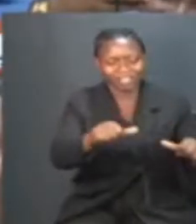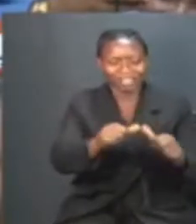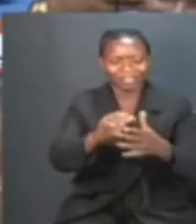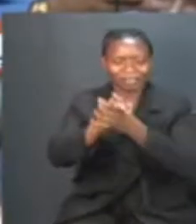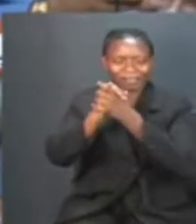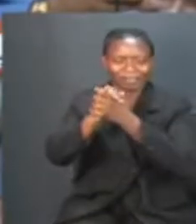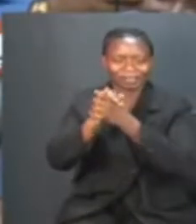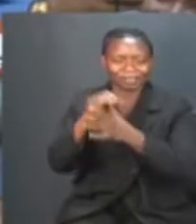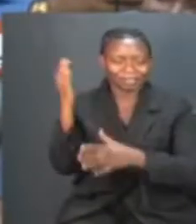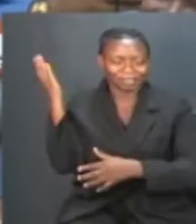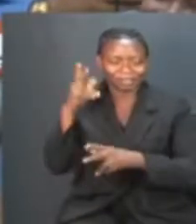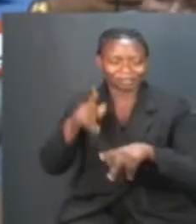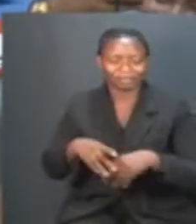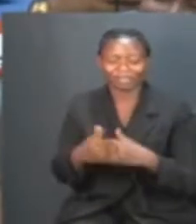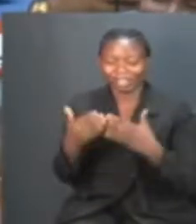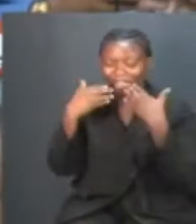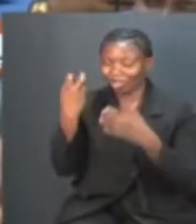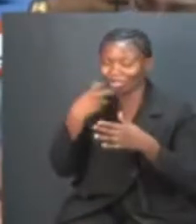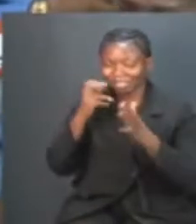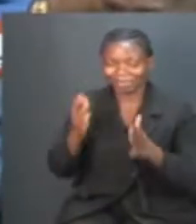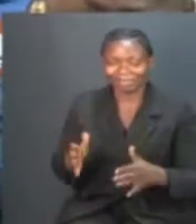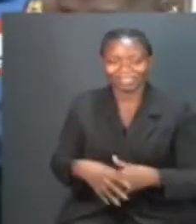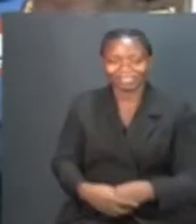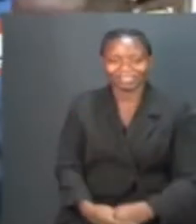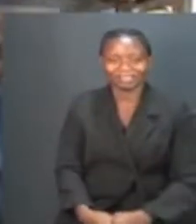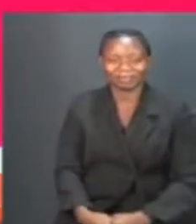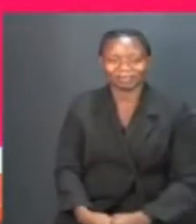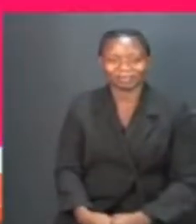our country. Thank you very much, Mr. Speaker.